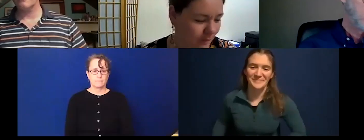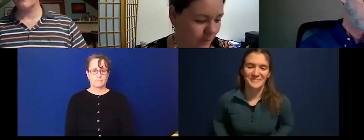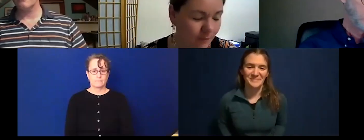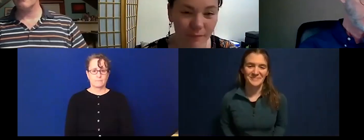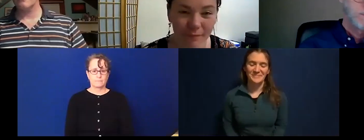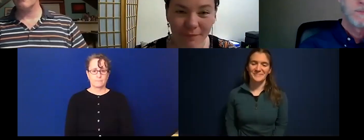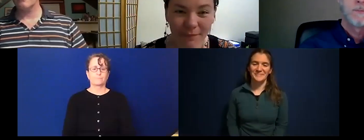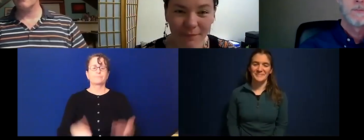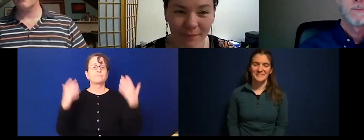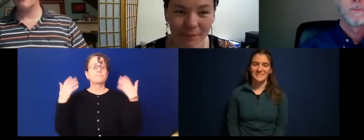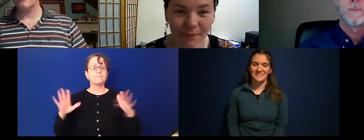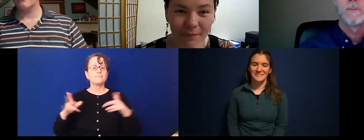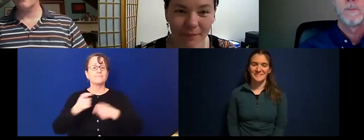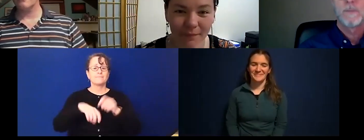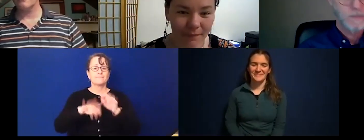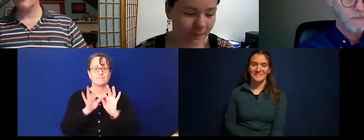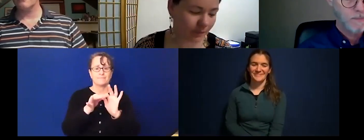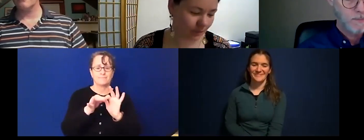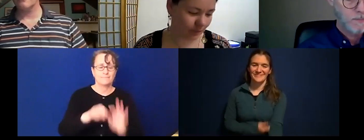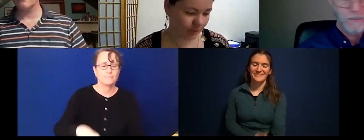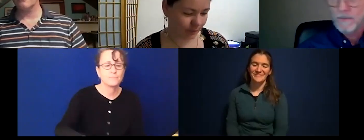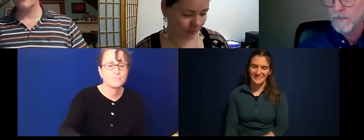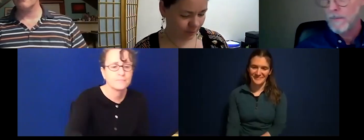motions have passed. Thank you very much.